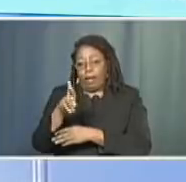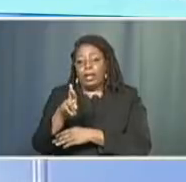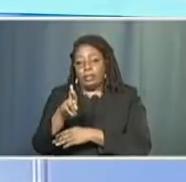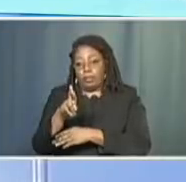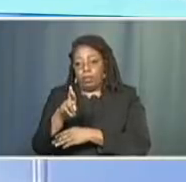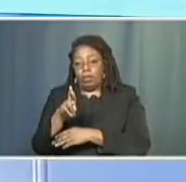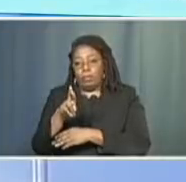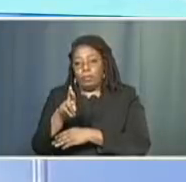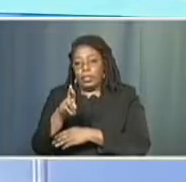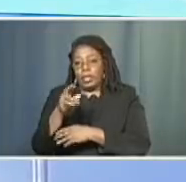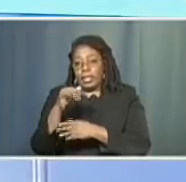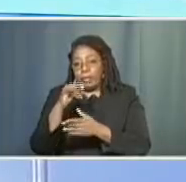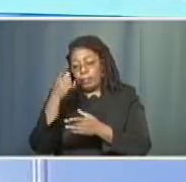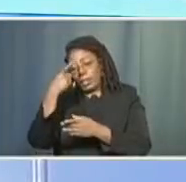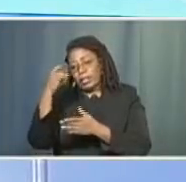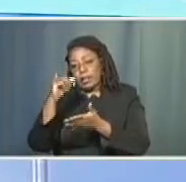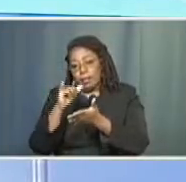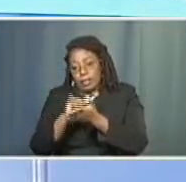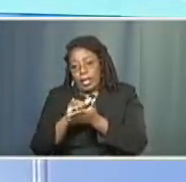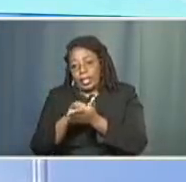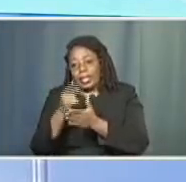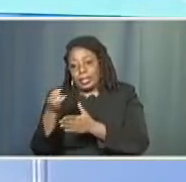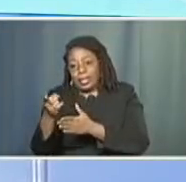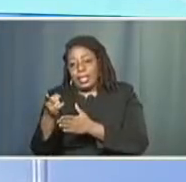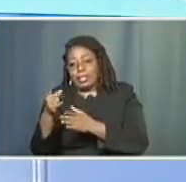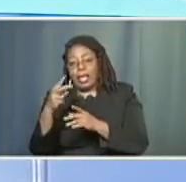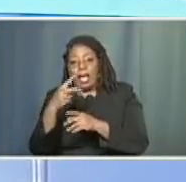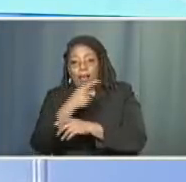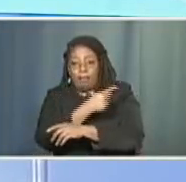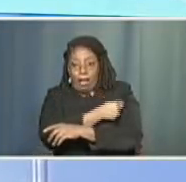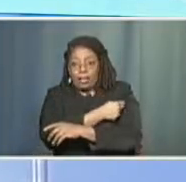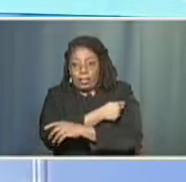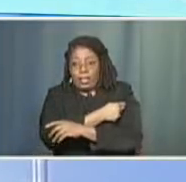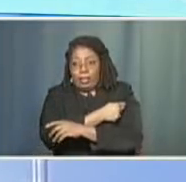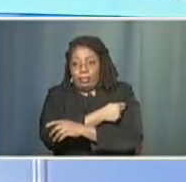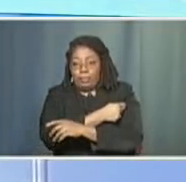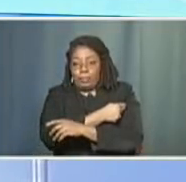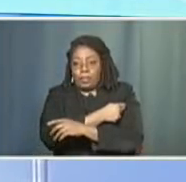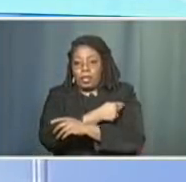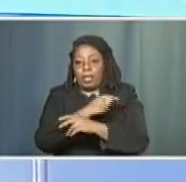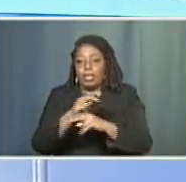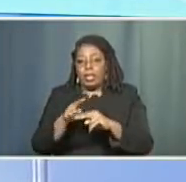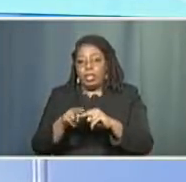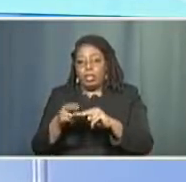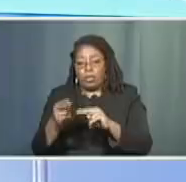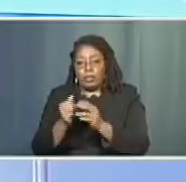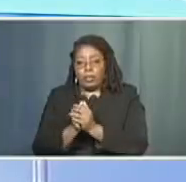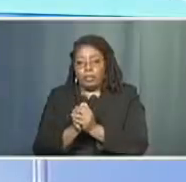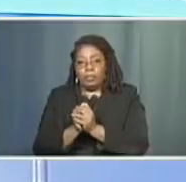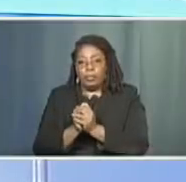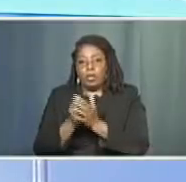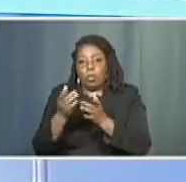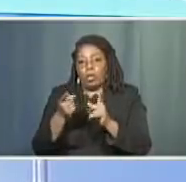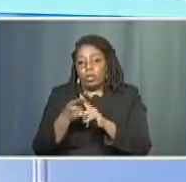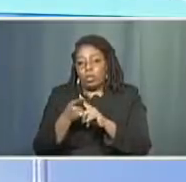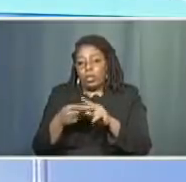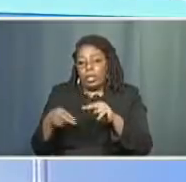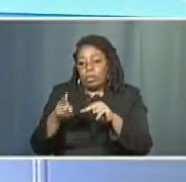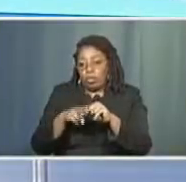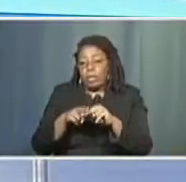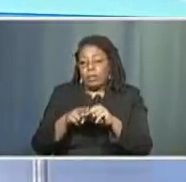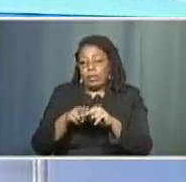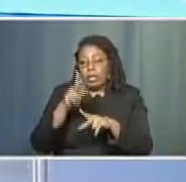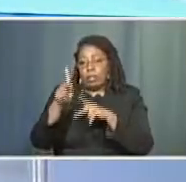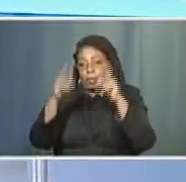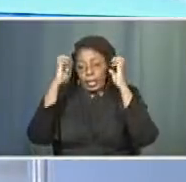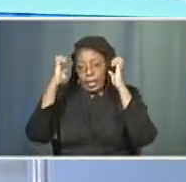Still, local health officials are hoping to avoid vaccine wastage, and doing so calls for ramping up the public education